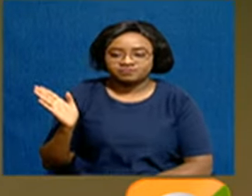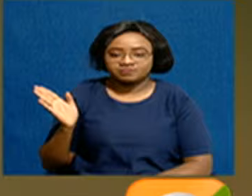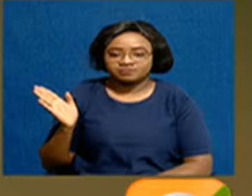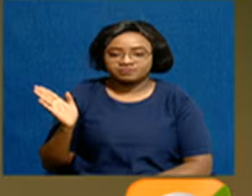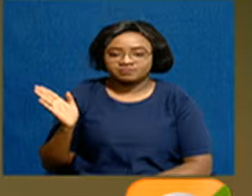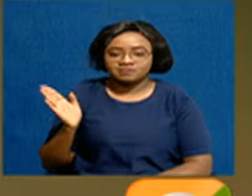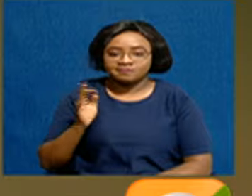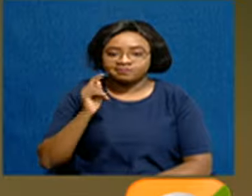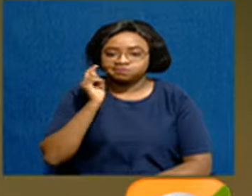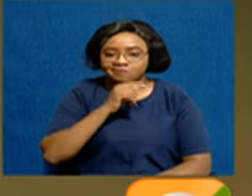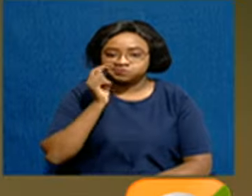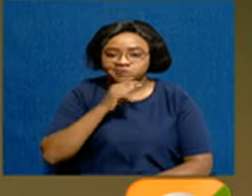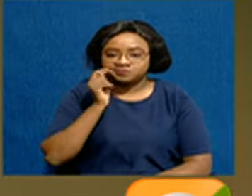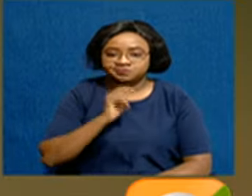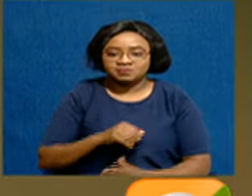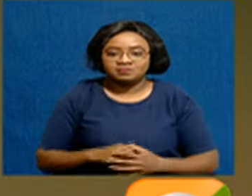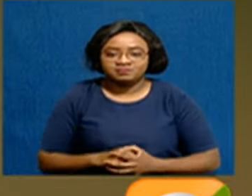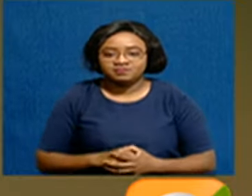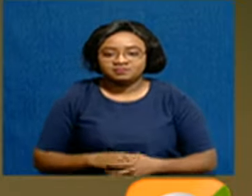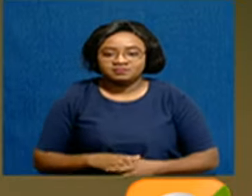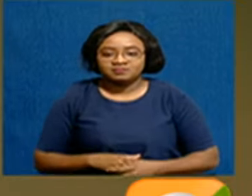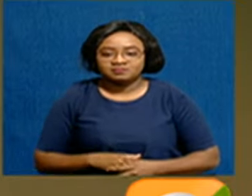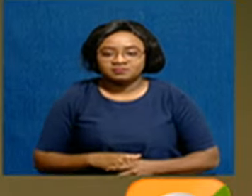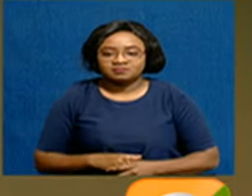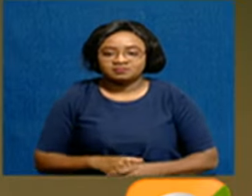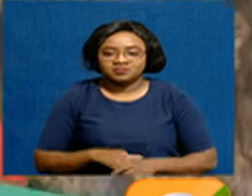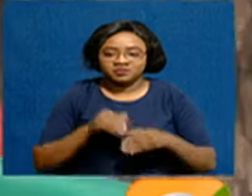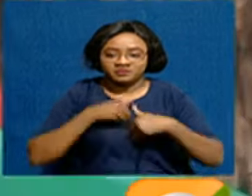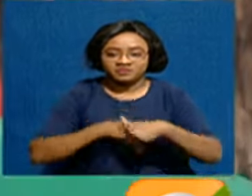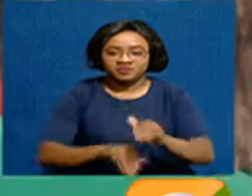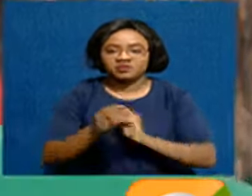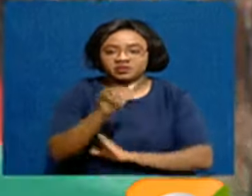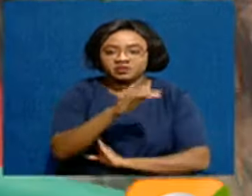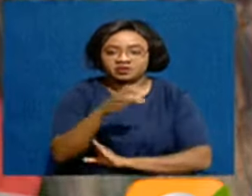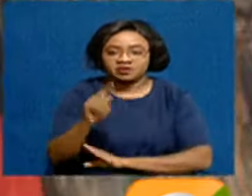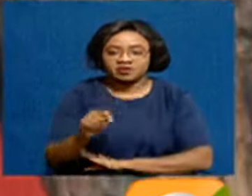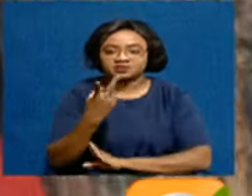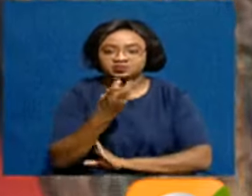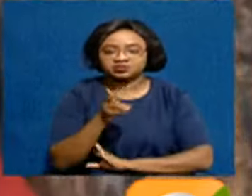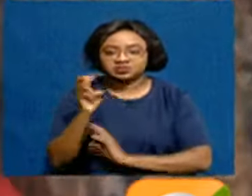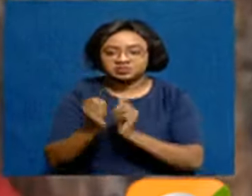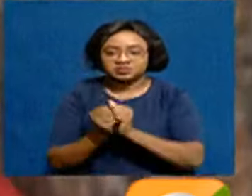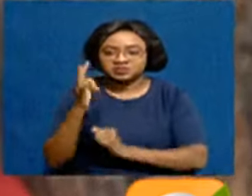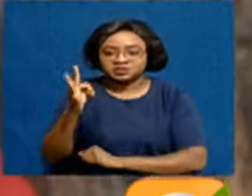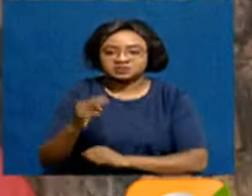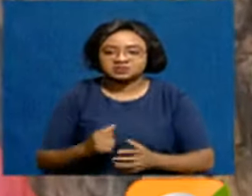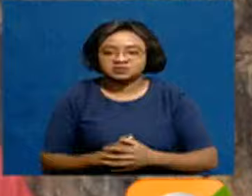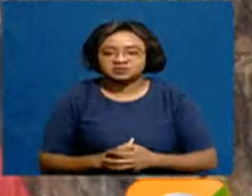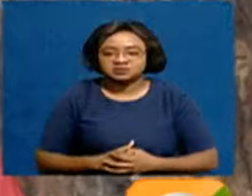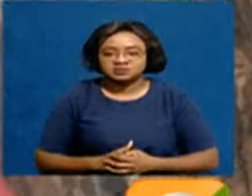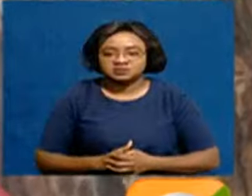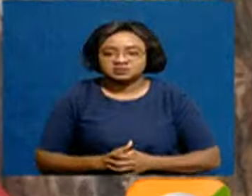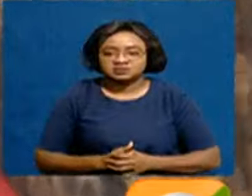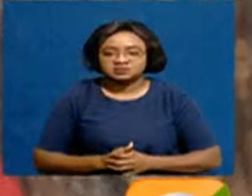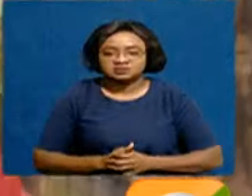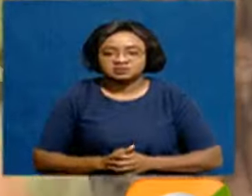stimulant is a scheduled crop in accordance with the Crops Act 2013 and the Miraa regulations of